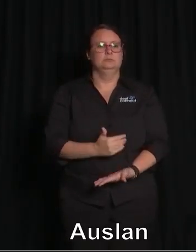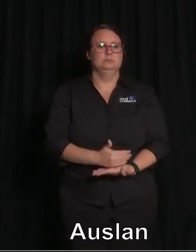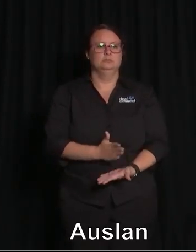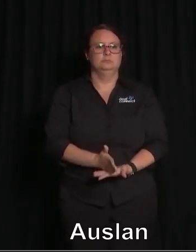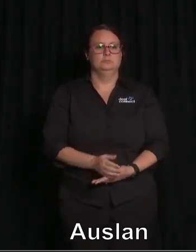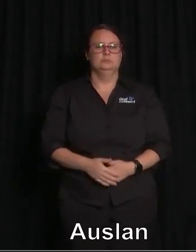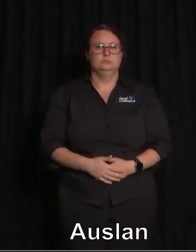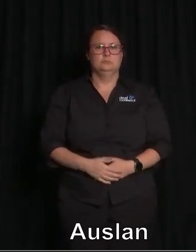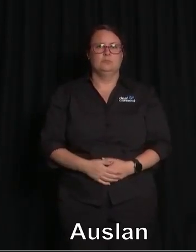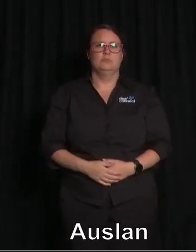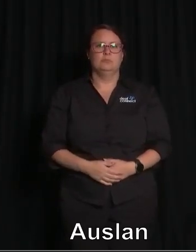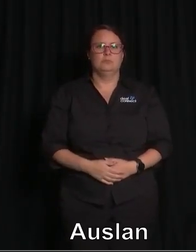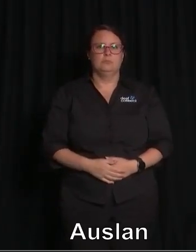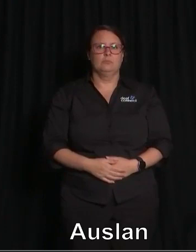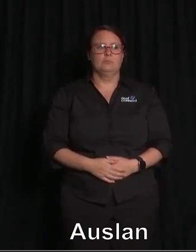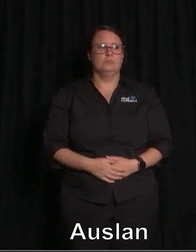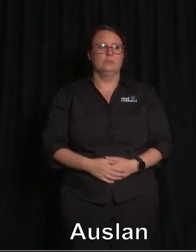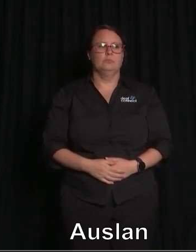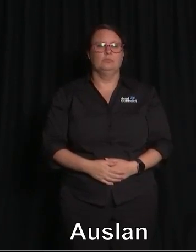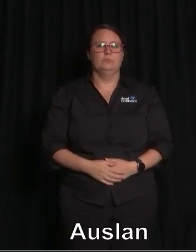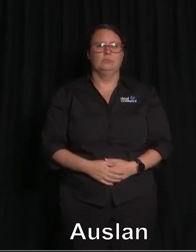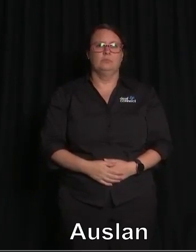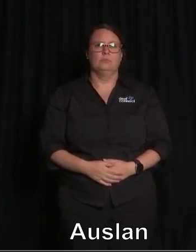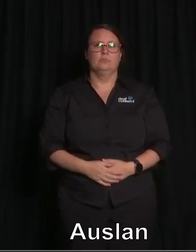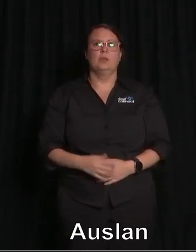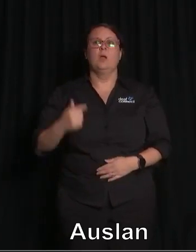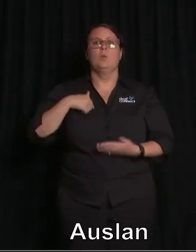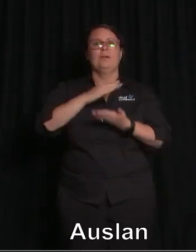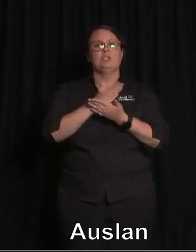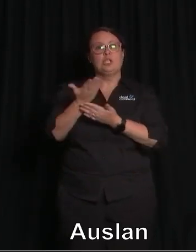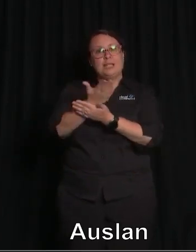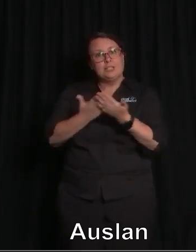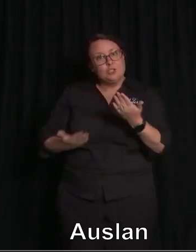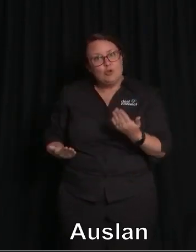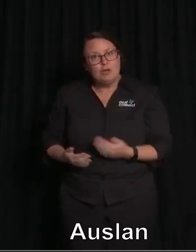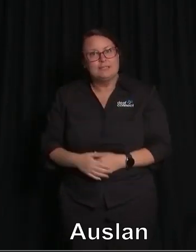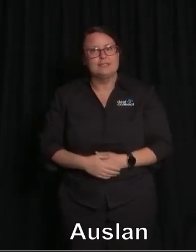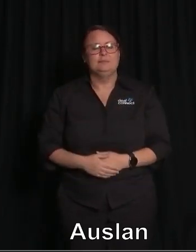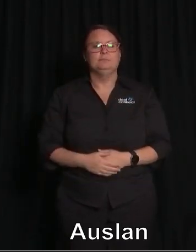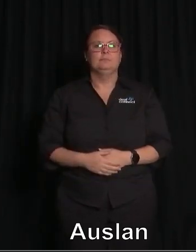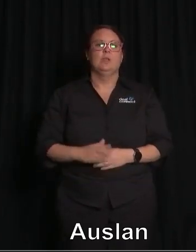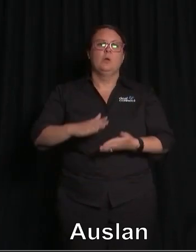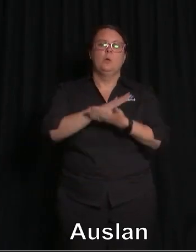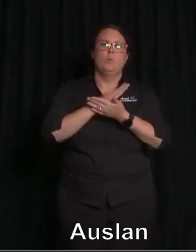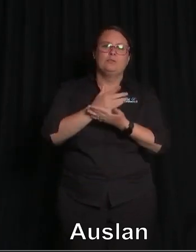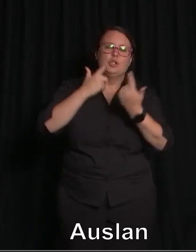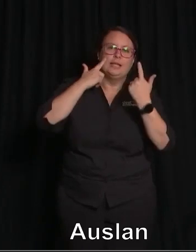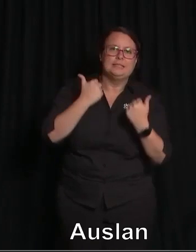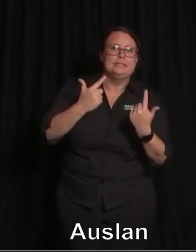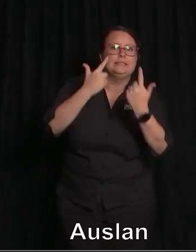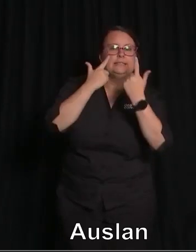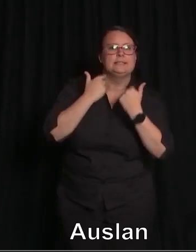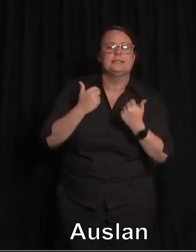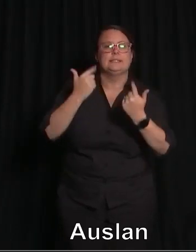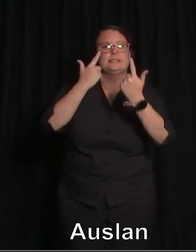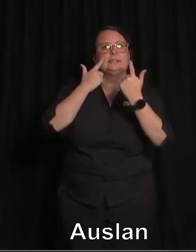Over the last few days, we have shared stories. We've shared many tears, heard various